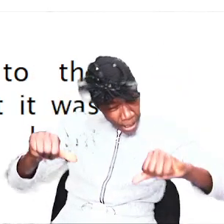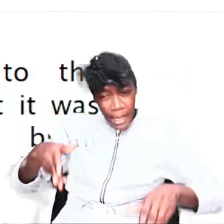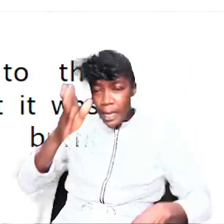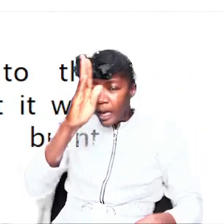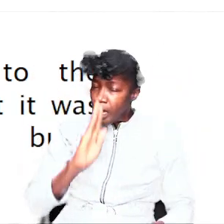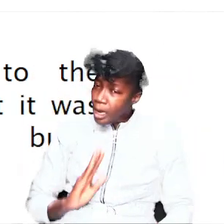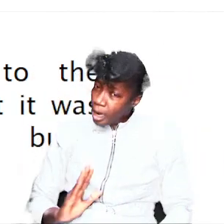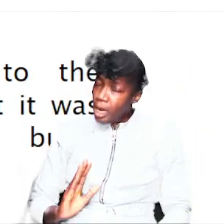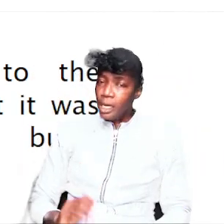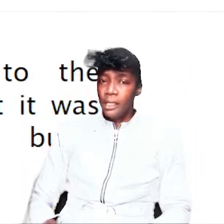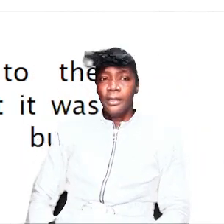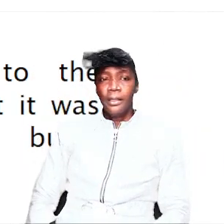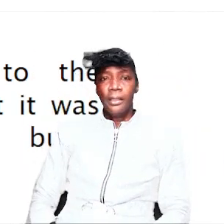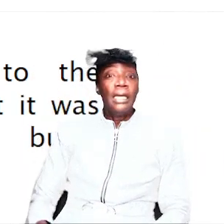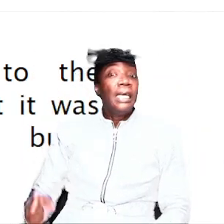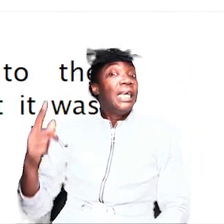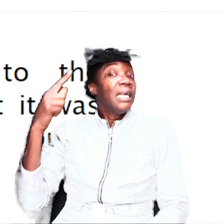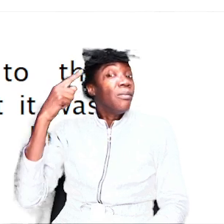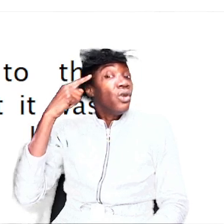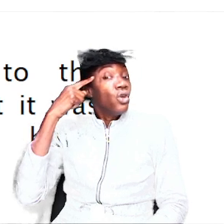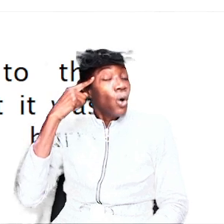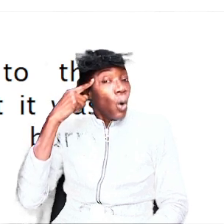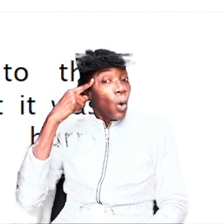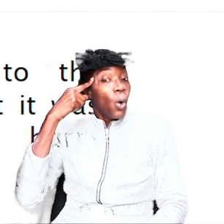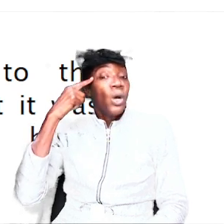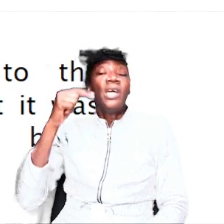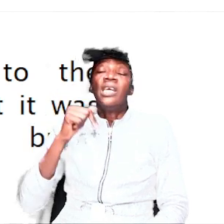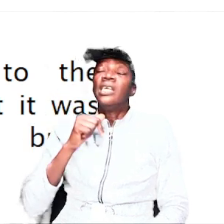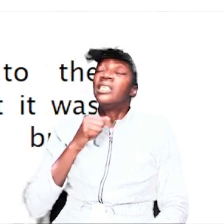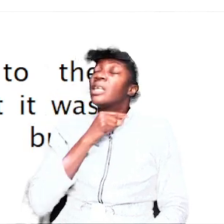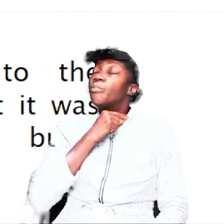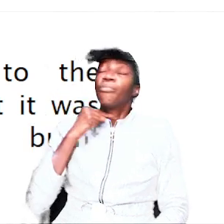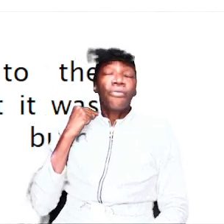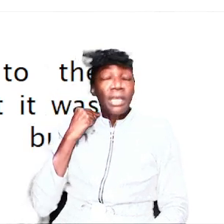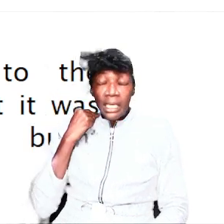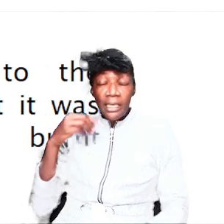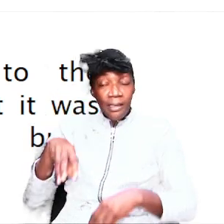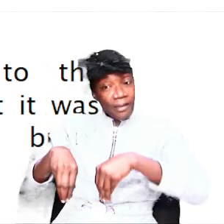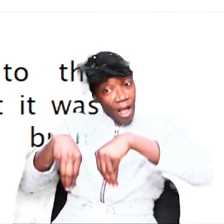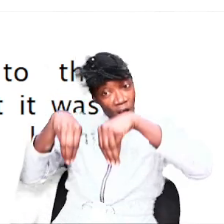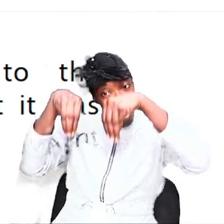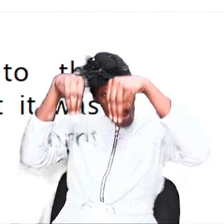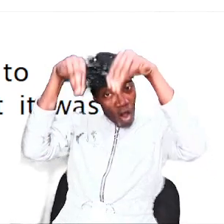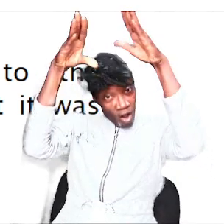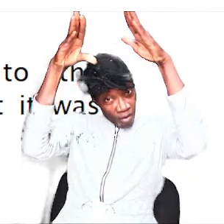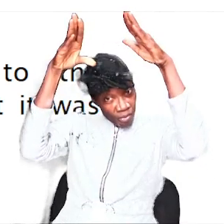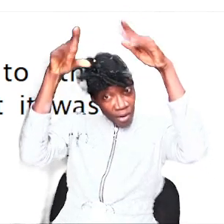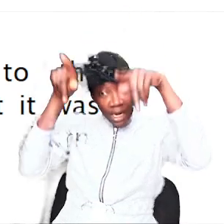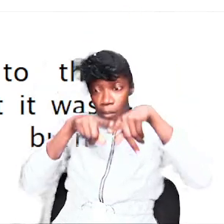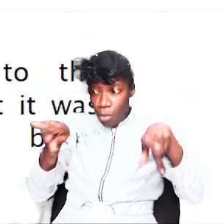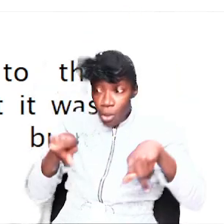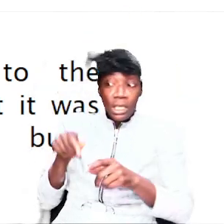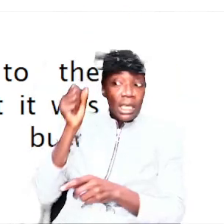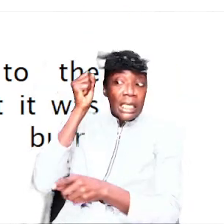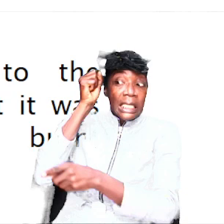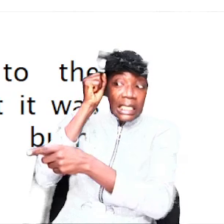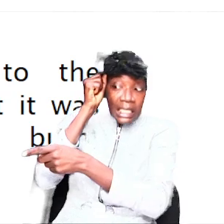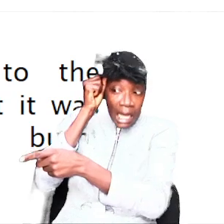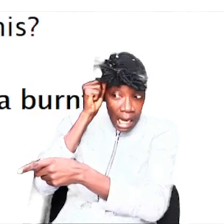He knew that it was the priest that should have offered the burnt offering, but instead, he took it upon